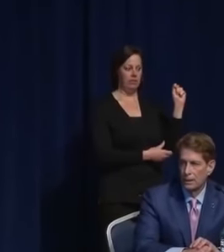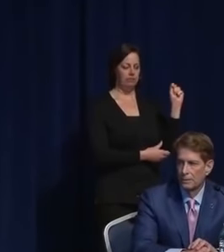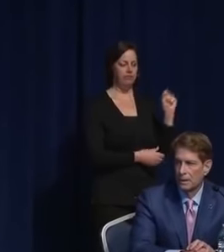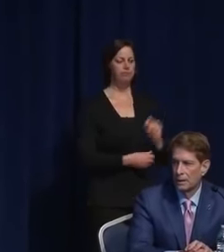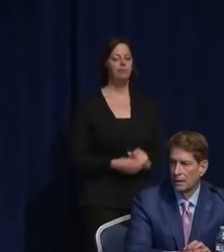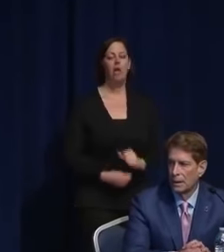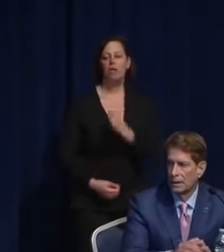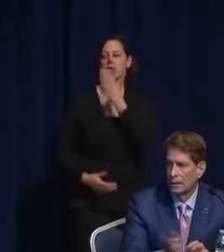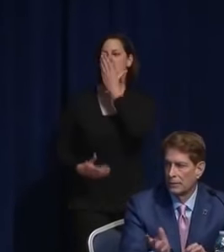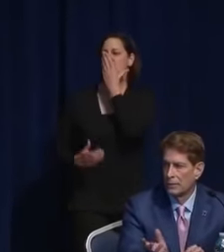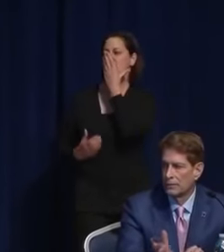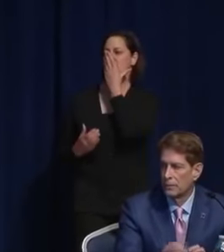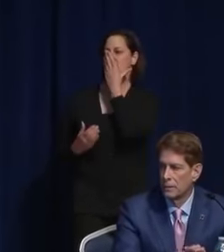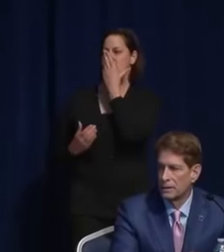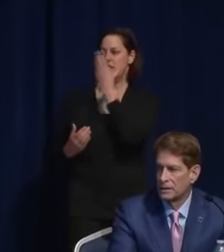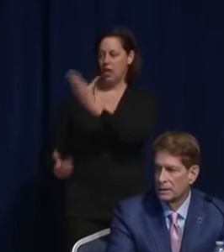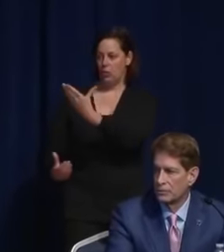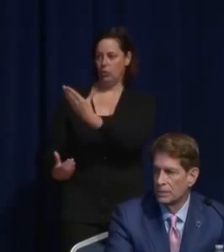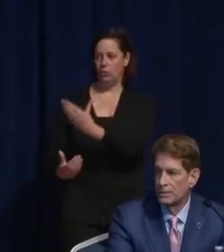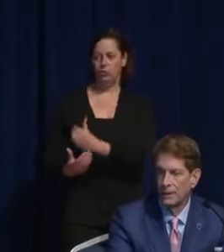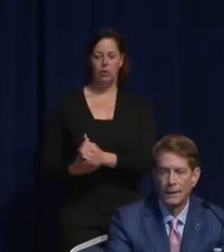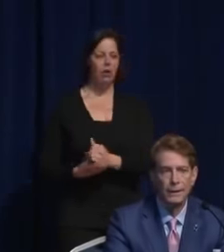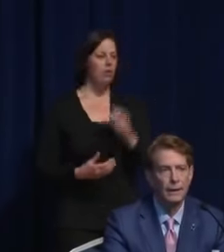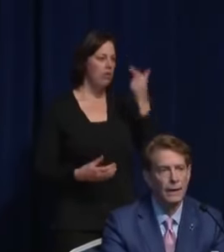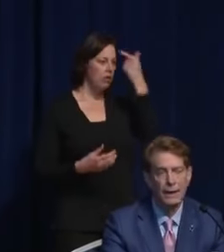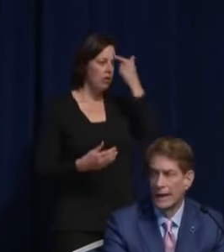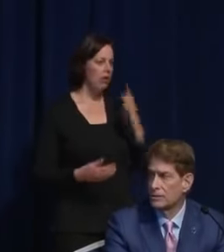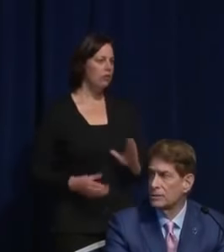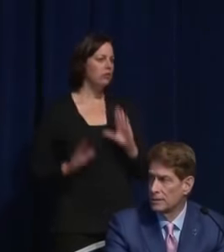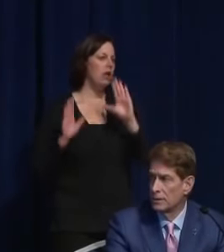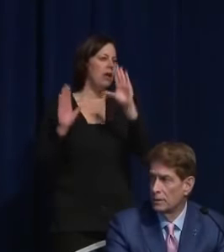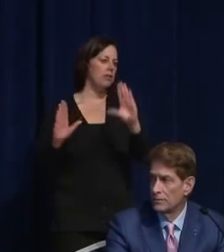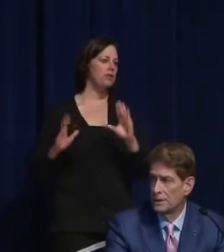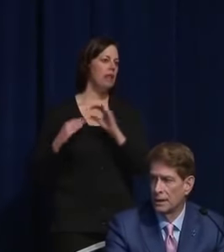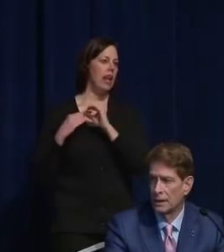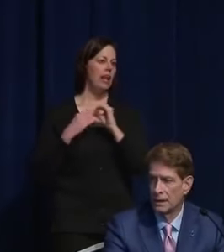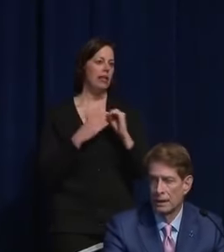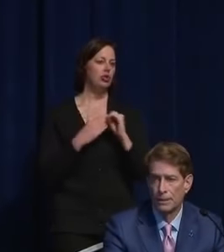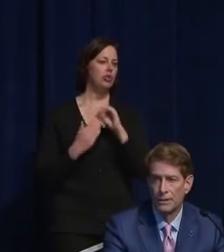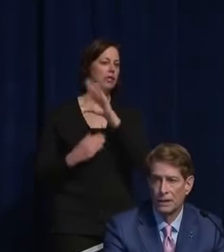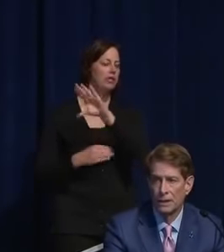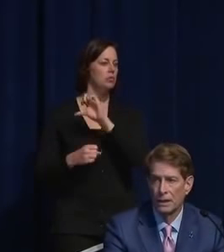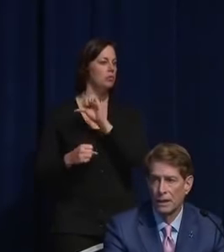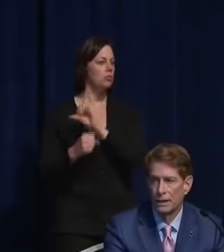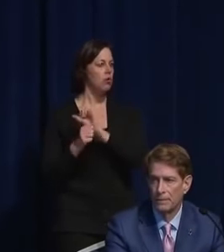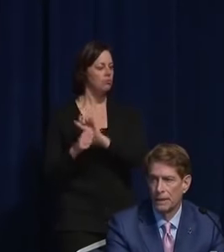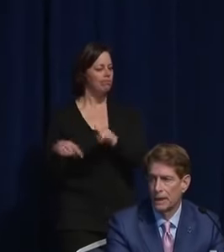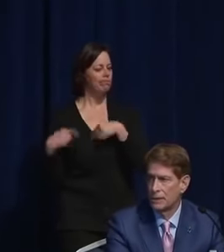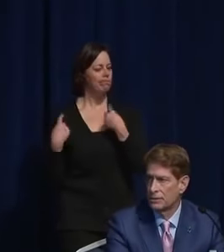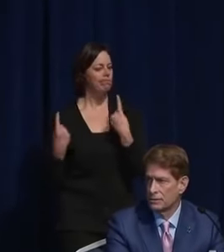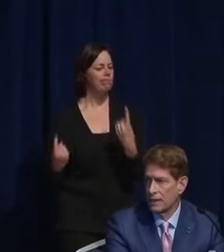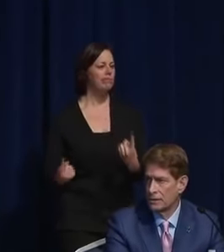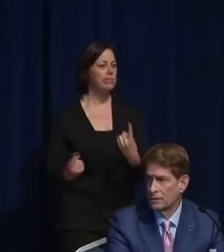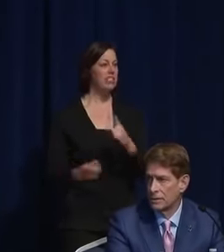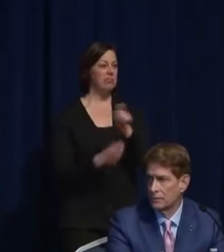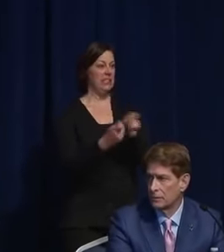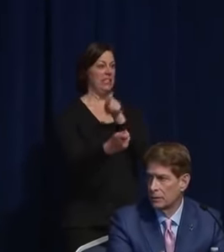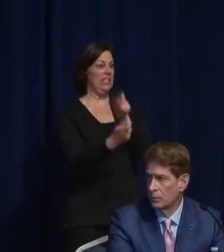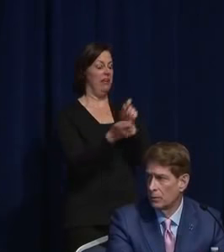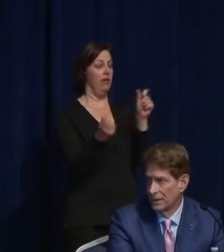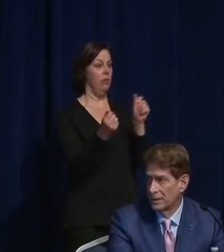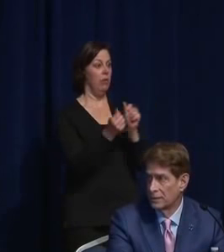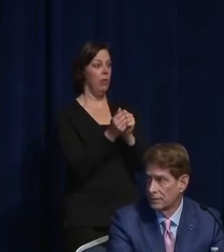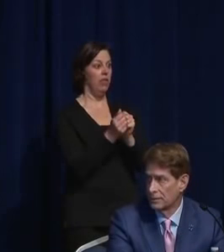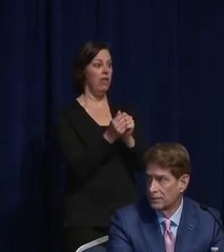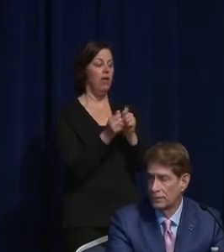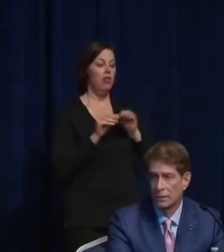really commending the Governor for his leadership and the actions that you have taken, particularly on the mitigation strategies that really will